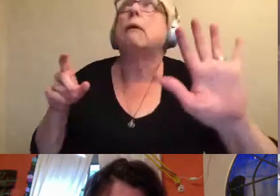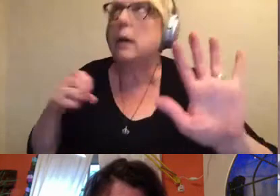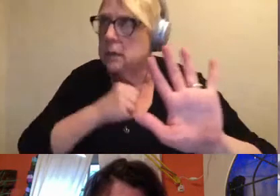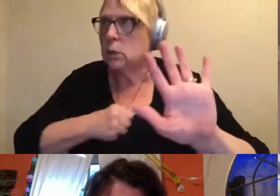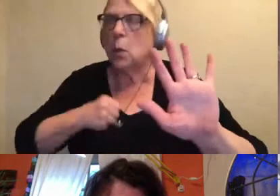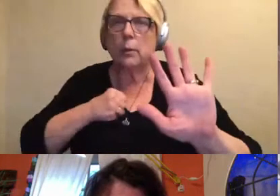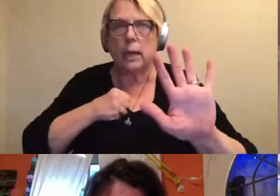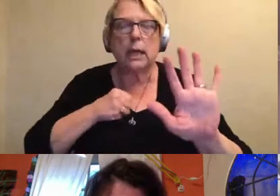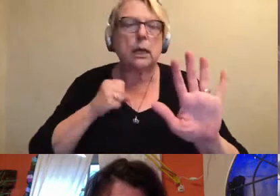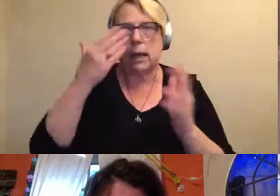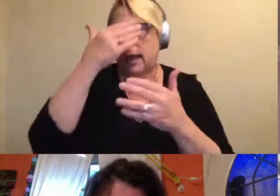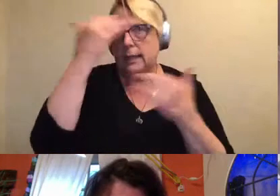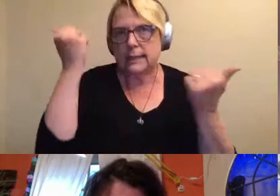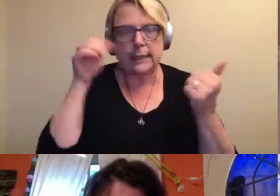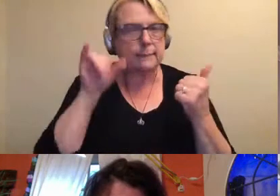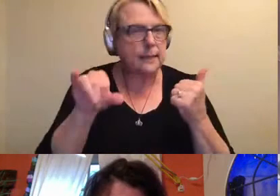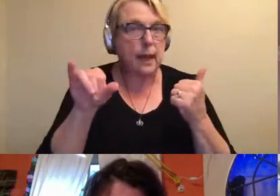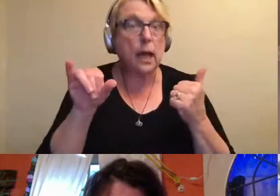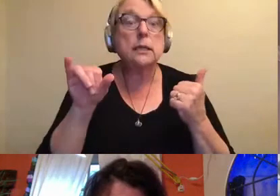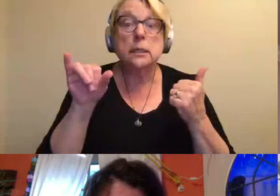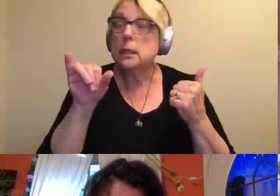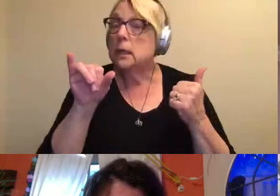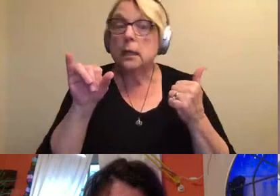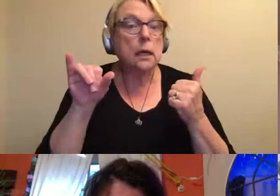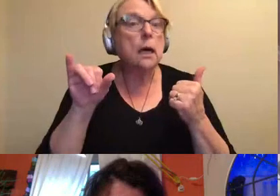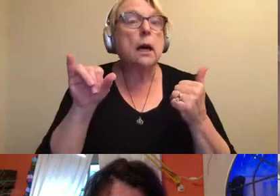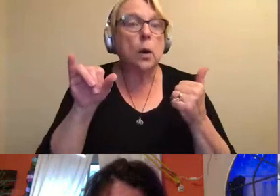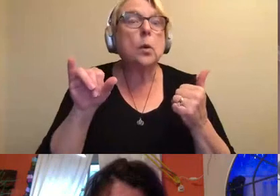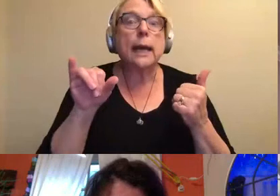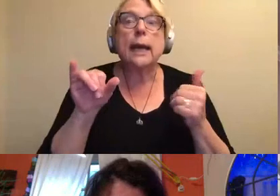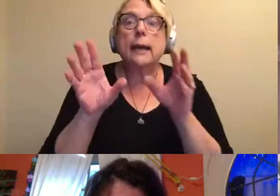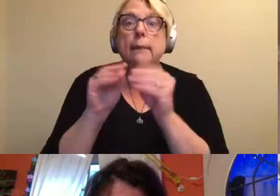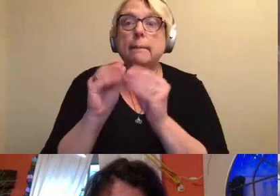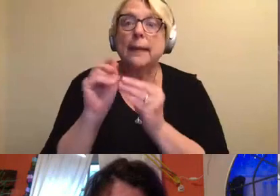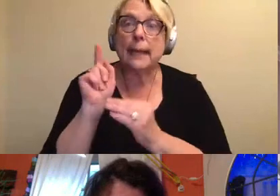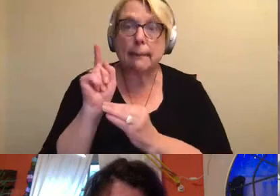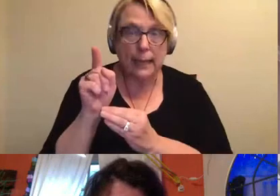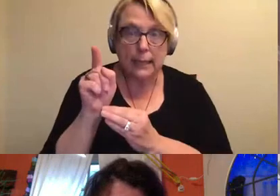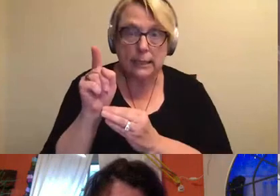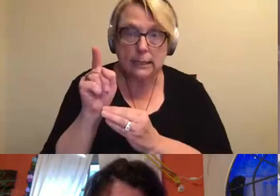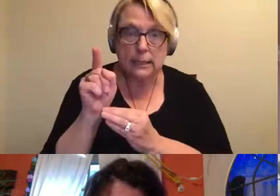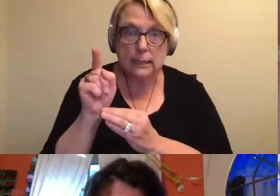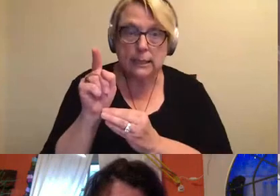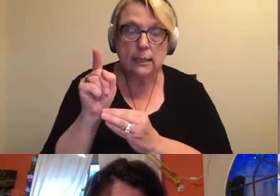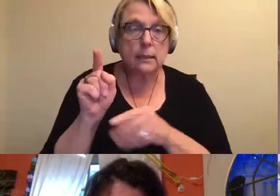that. So I'll approve the meeting minutes, and I'm looking for a second.